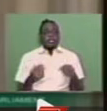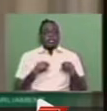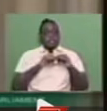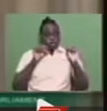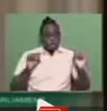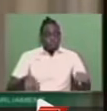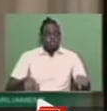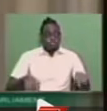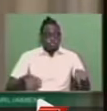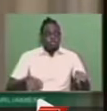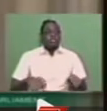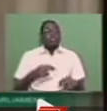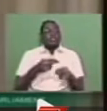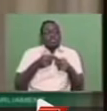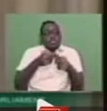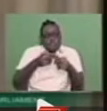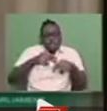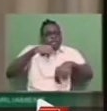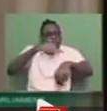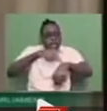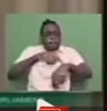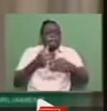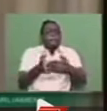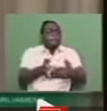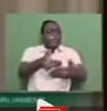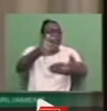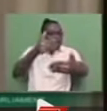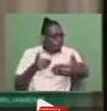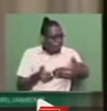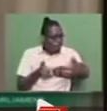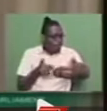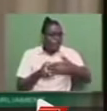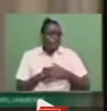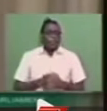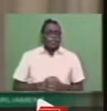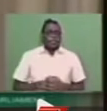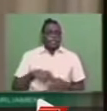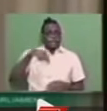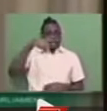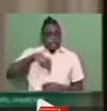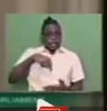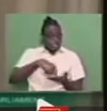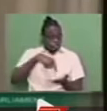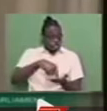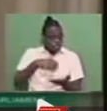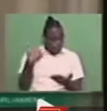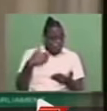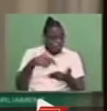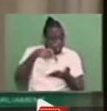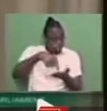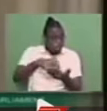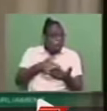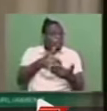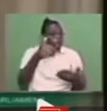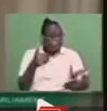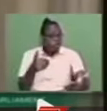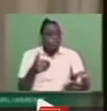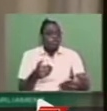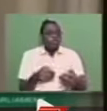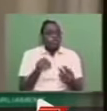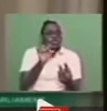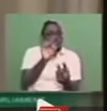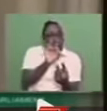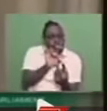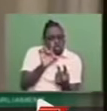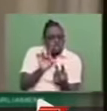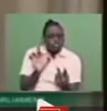elections signed a new 10-year lease on the franchise agreement with NP. What this means is that should a current dealer